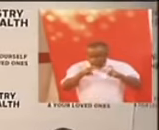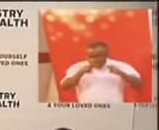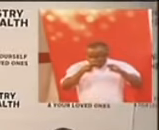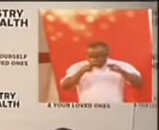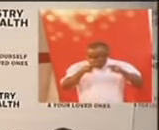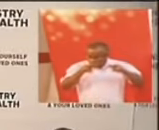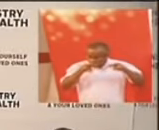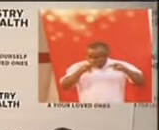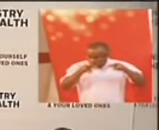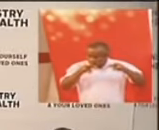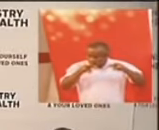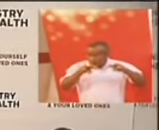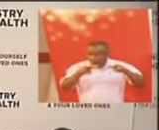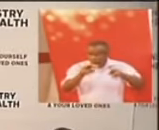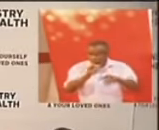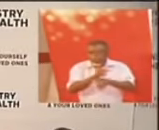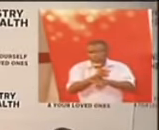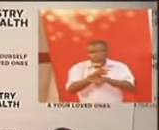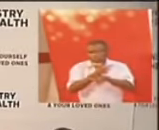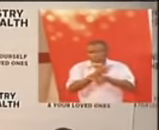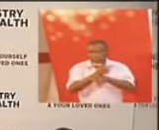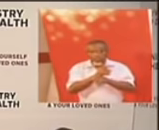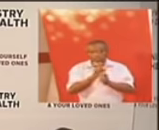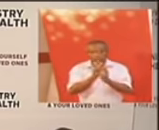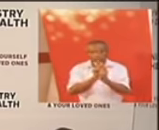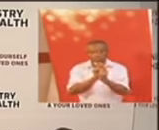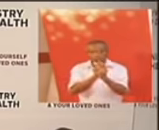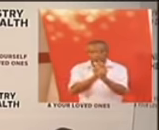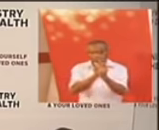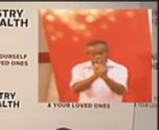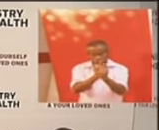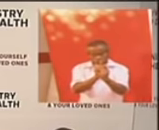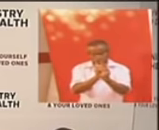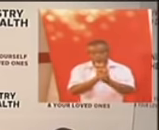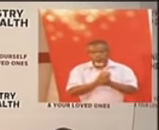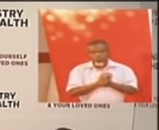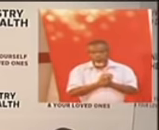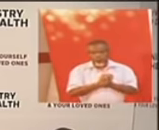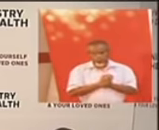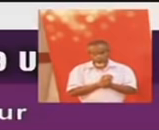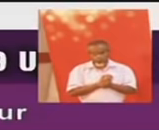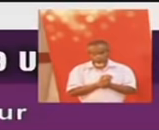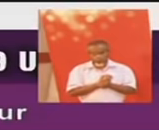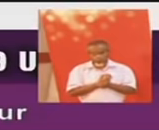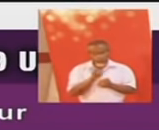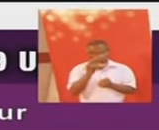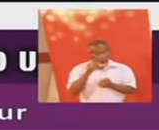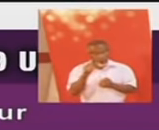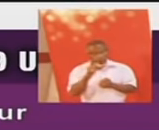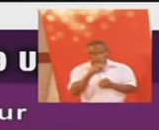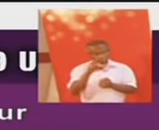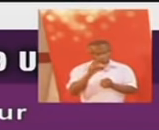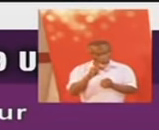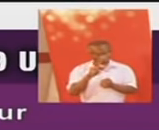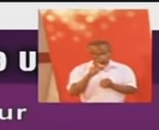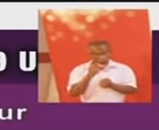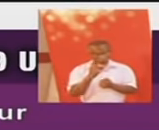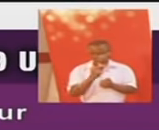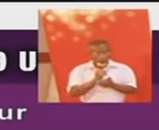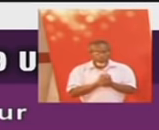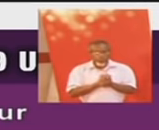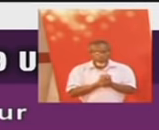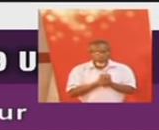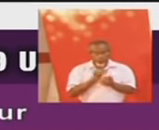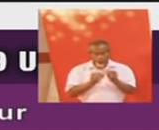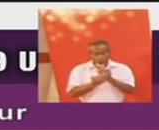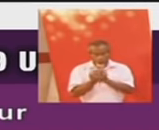very much. And I see 91.9 has another question. Mr. Extevor. Thank you very much. Good morning